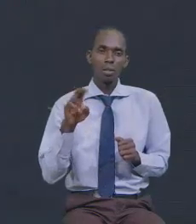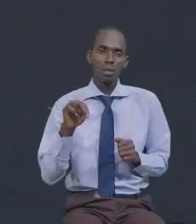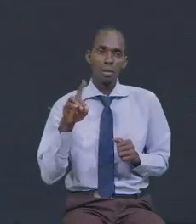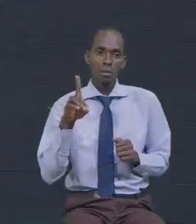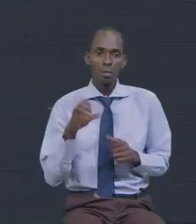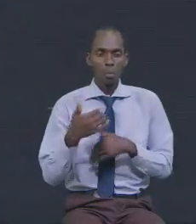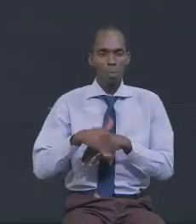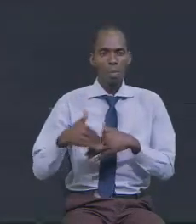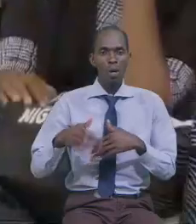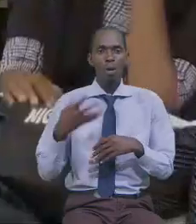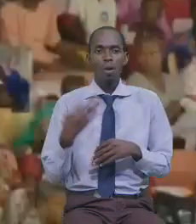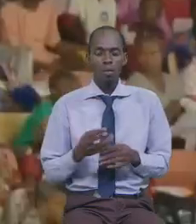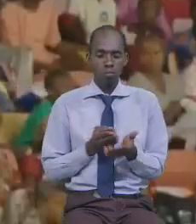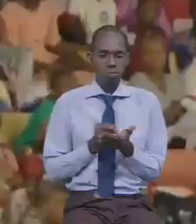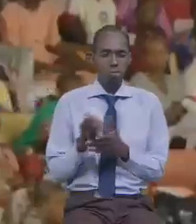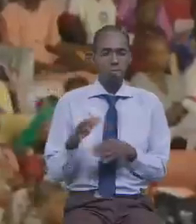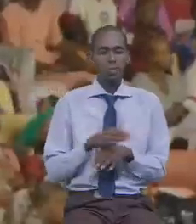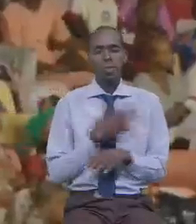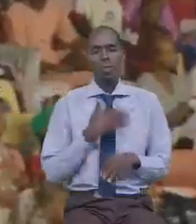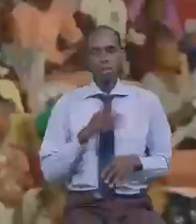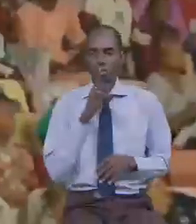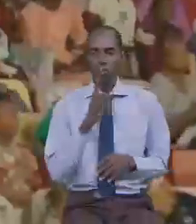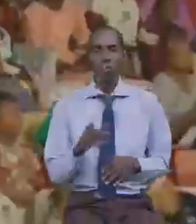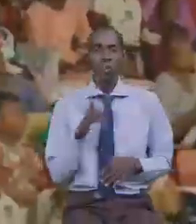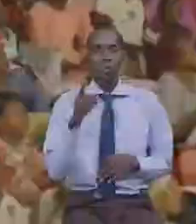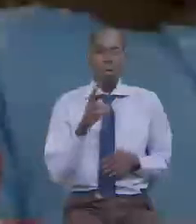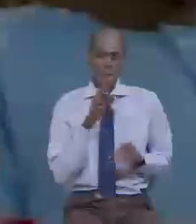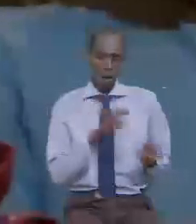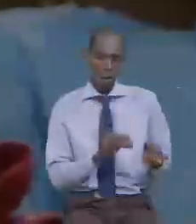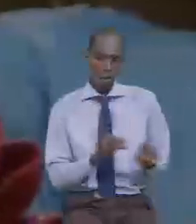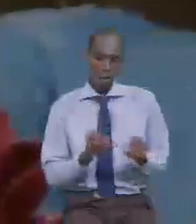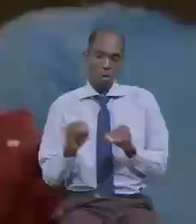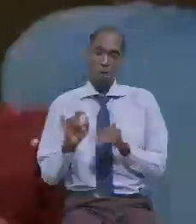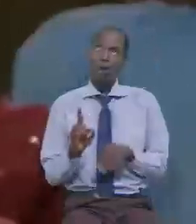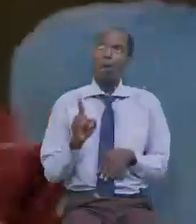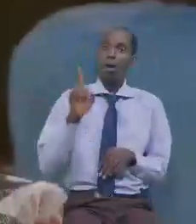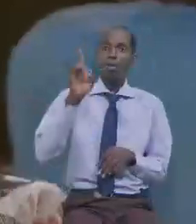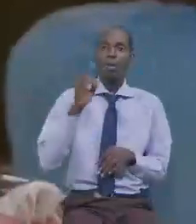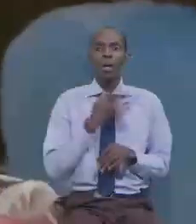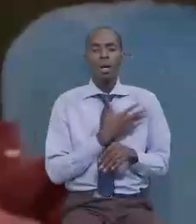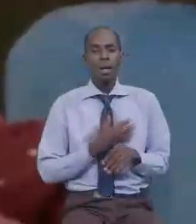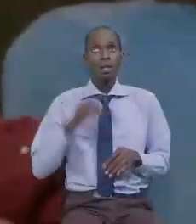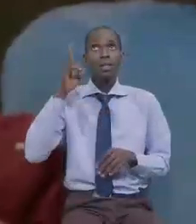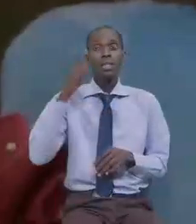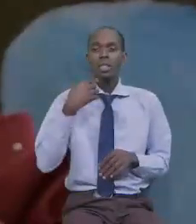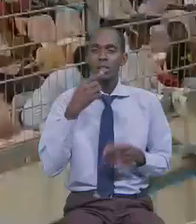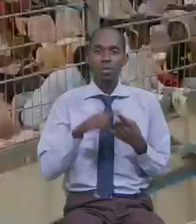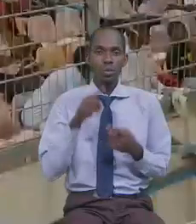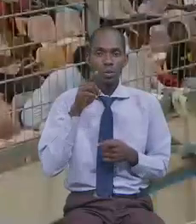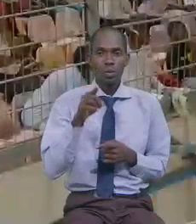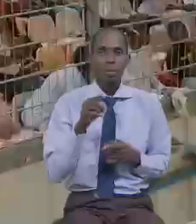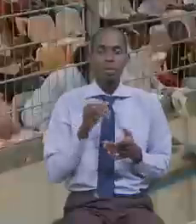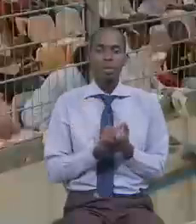truth. We're moving on. You are moving on. And he says to you that this is what